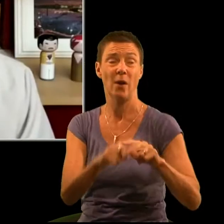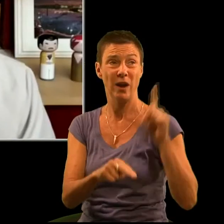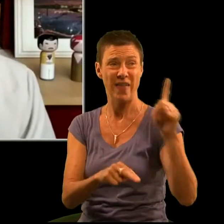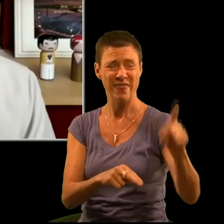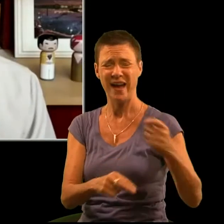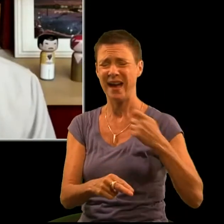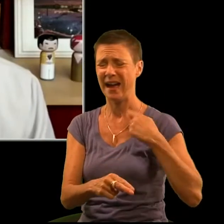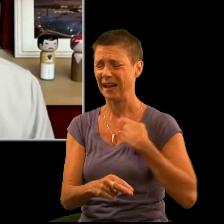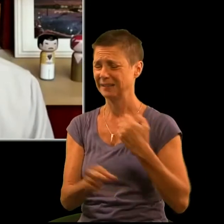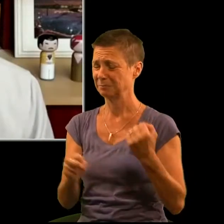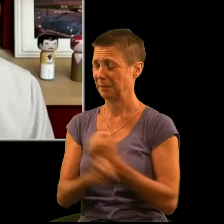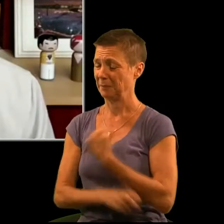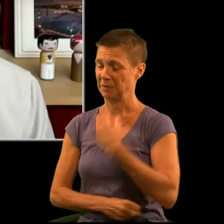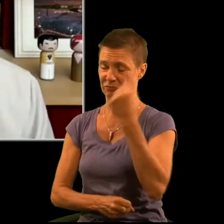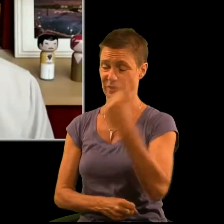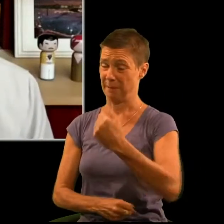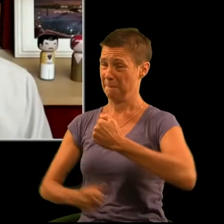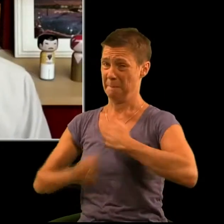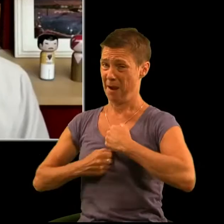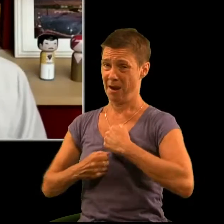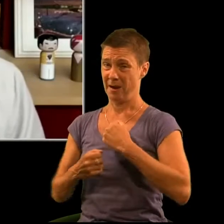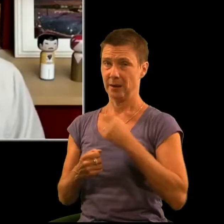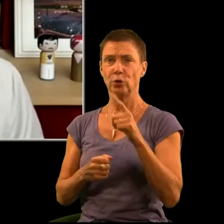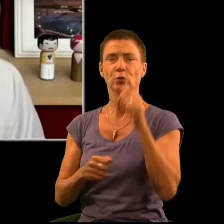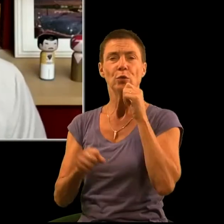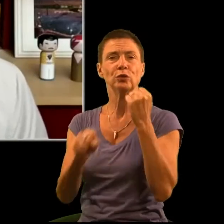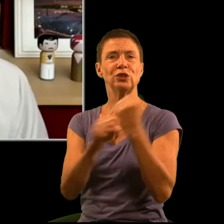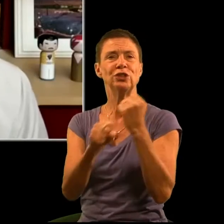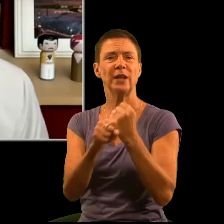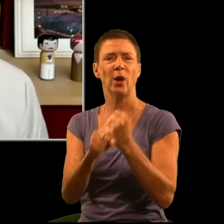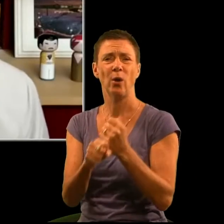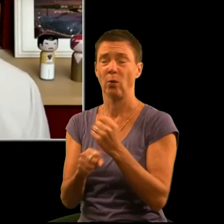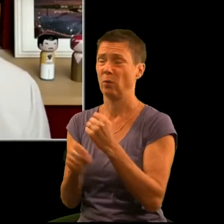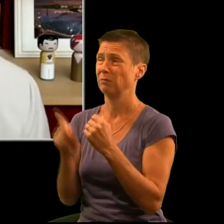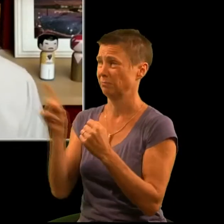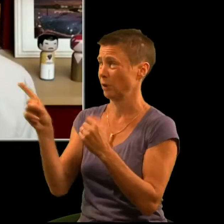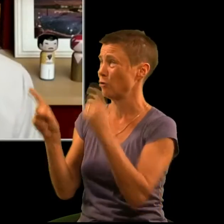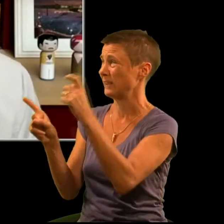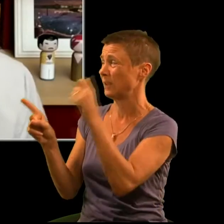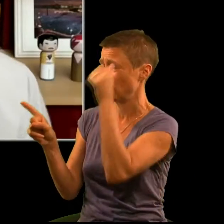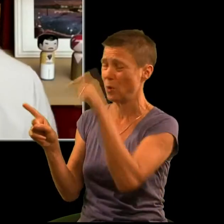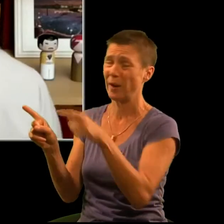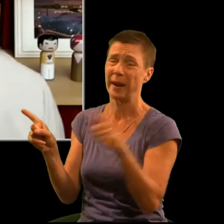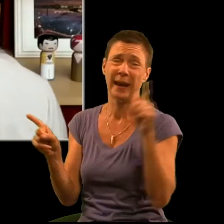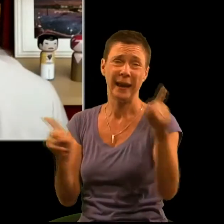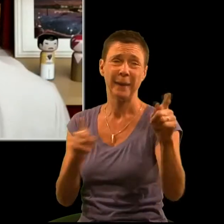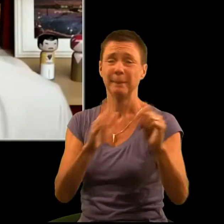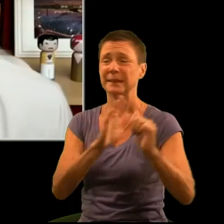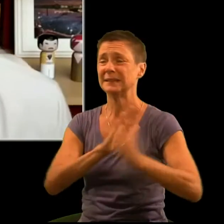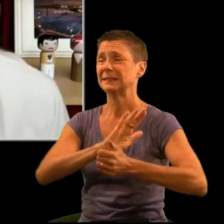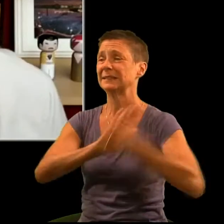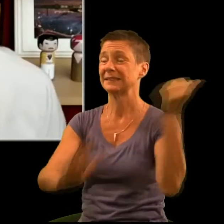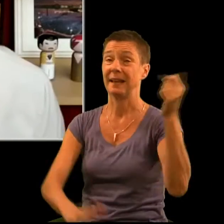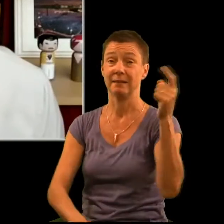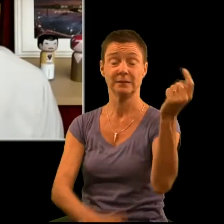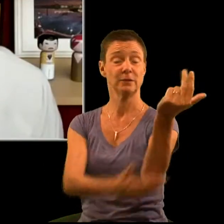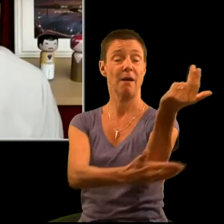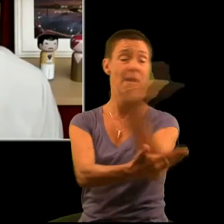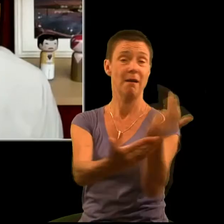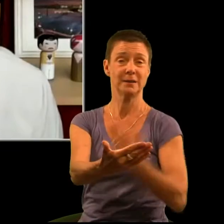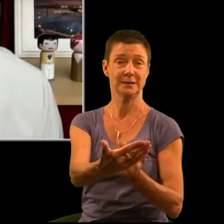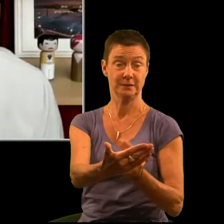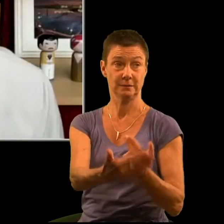own vision. Gio, Cressida, he's so good. He's so brilliant that